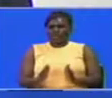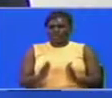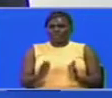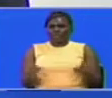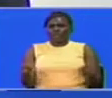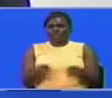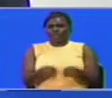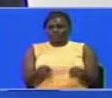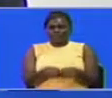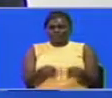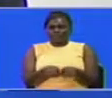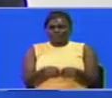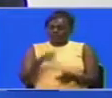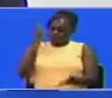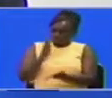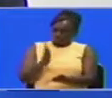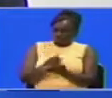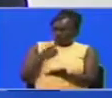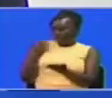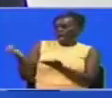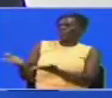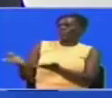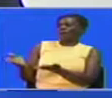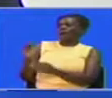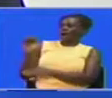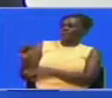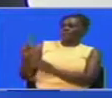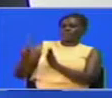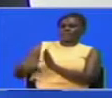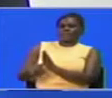will really be honest. He's here, he will ask him